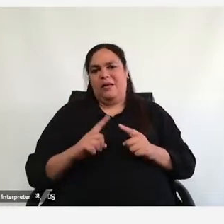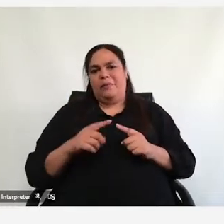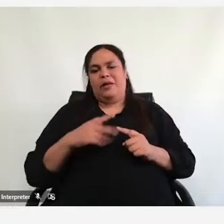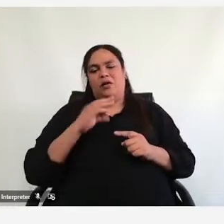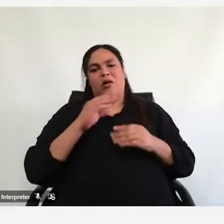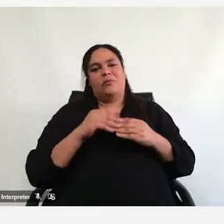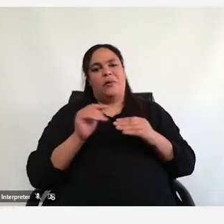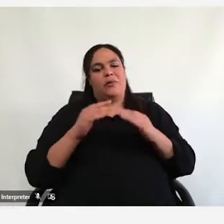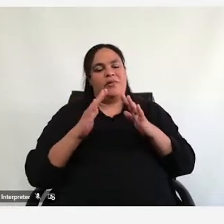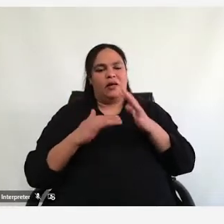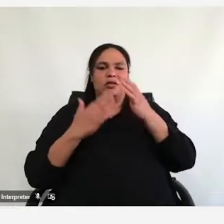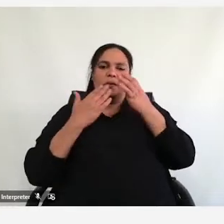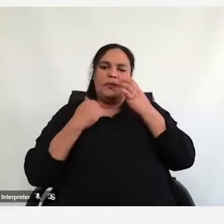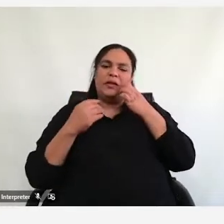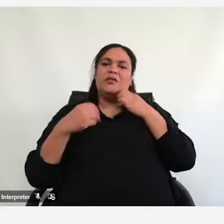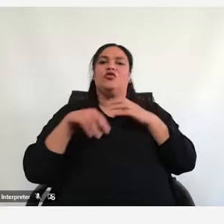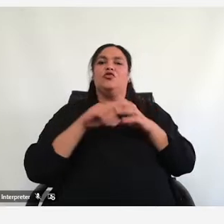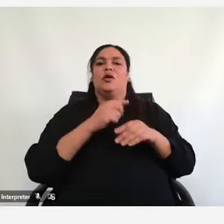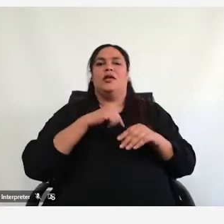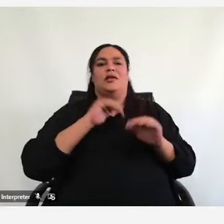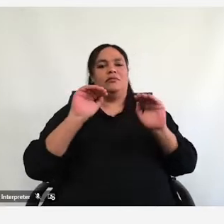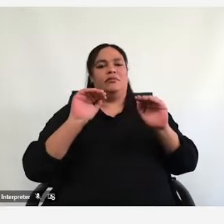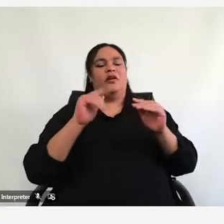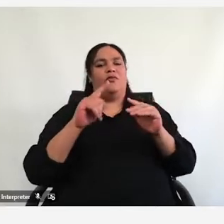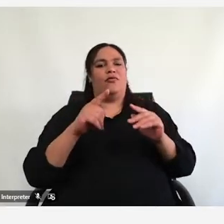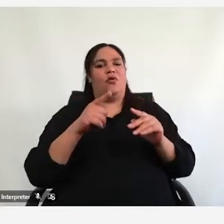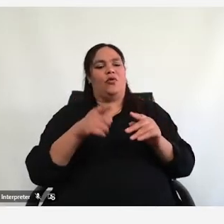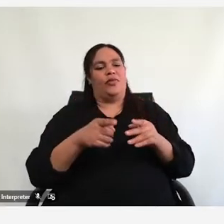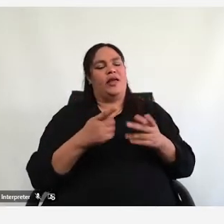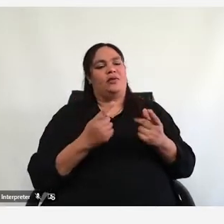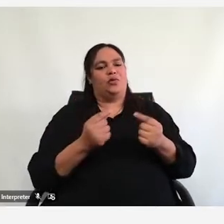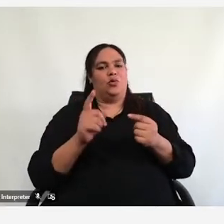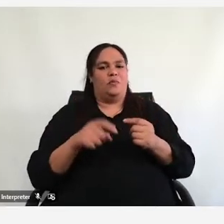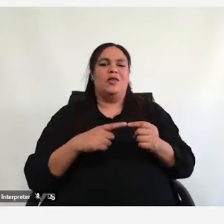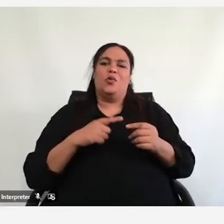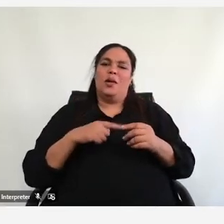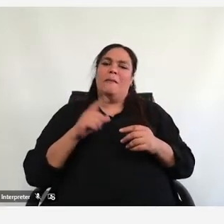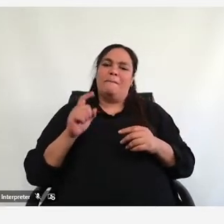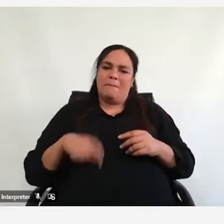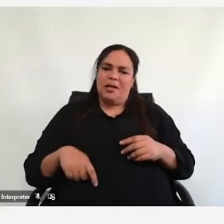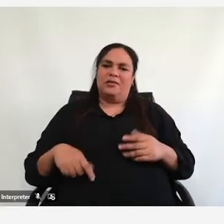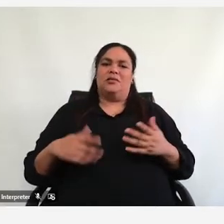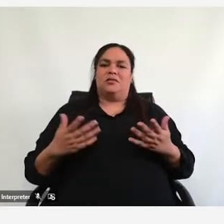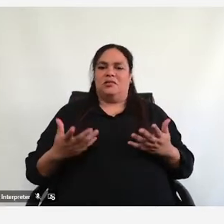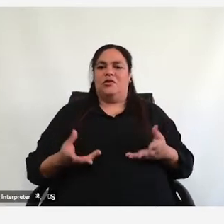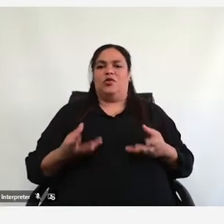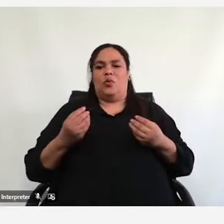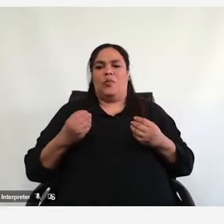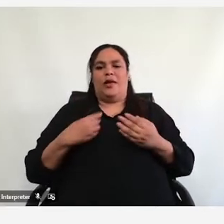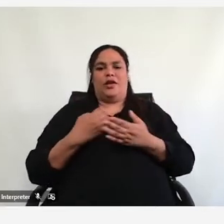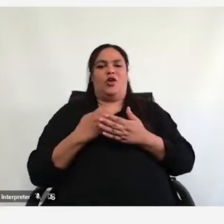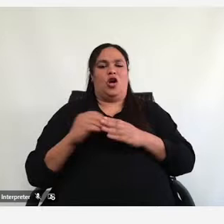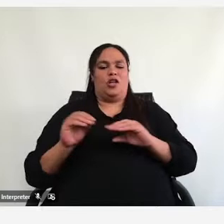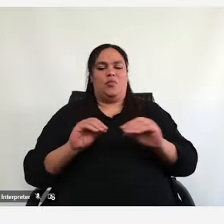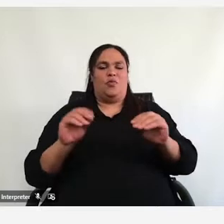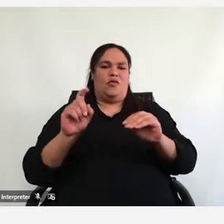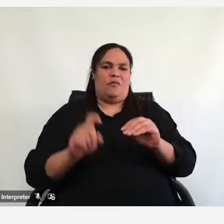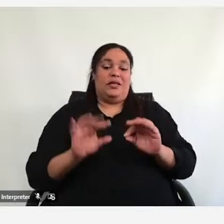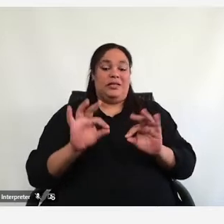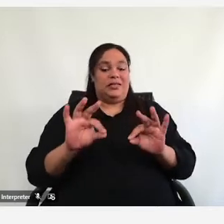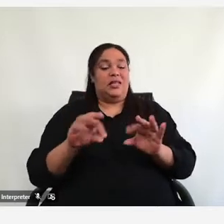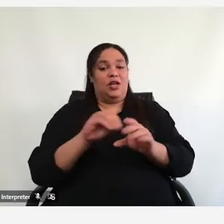members of this House please join us in our call for devolution of rail, because we need to be able to get our economy moving. And that